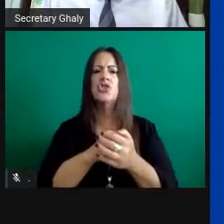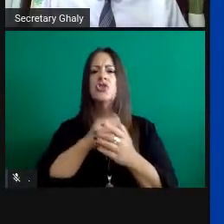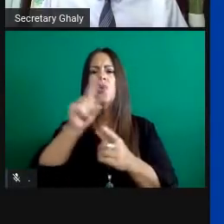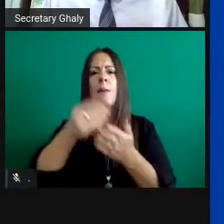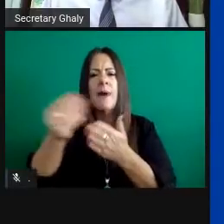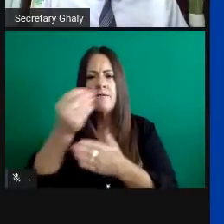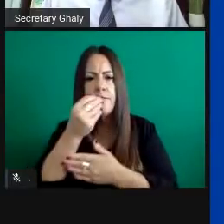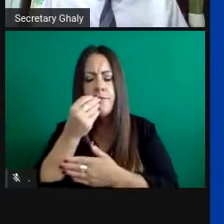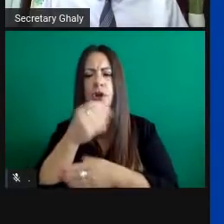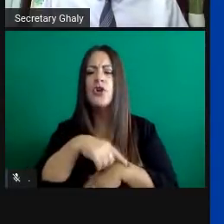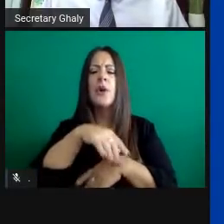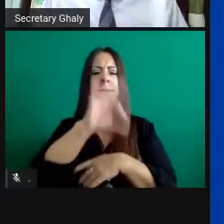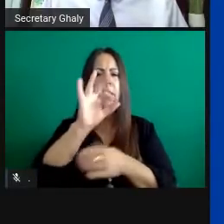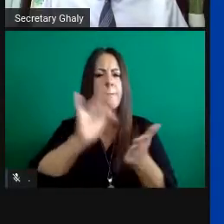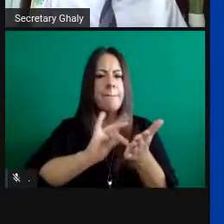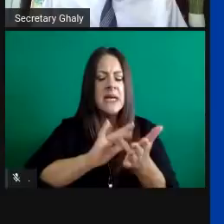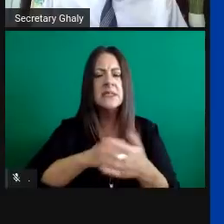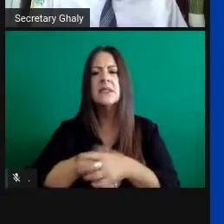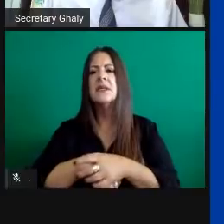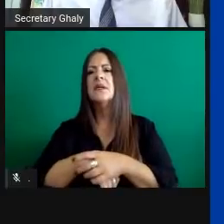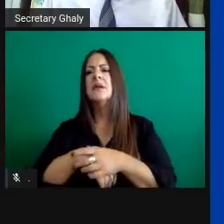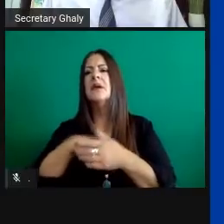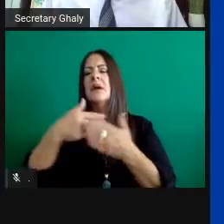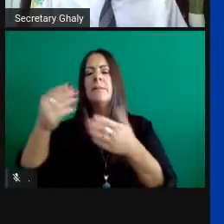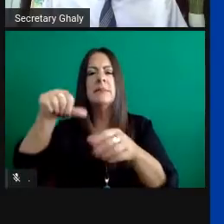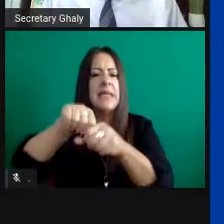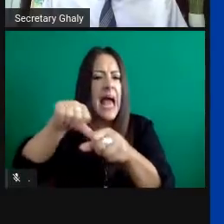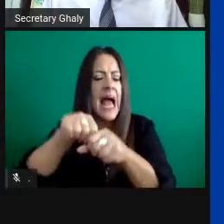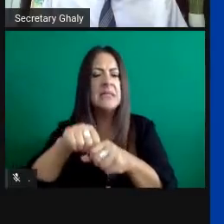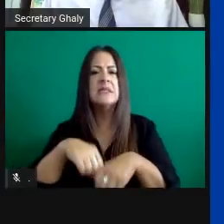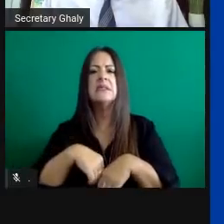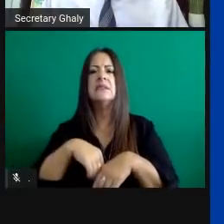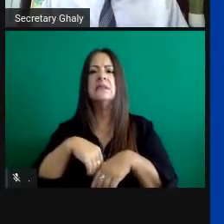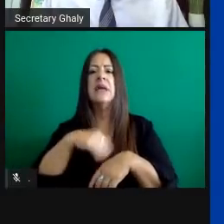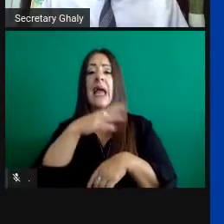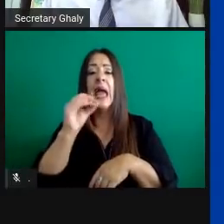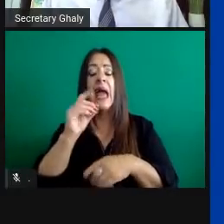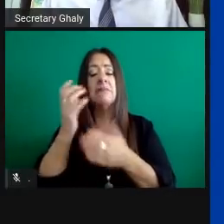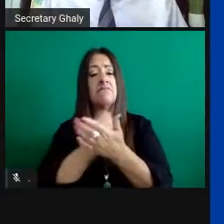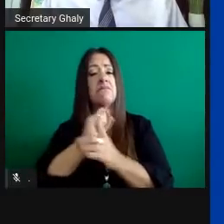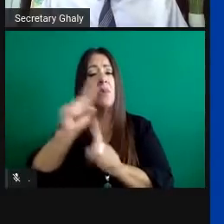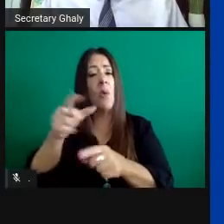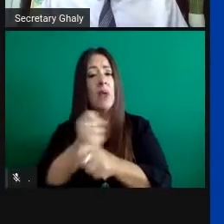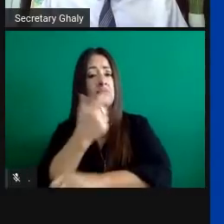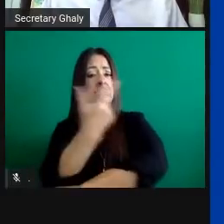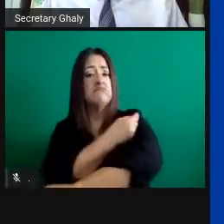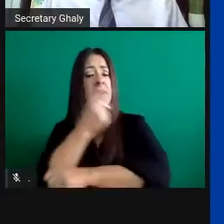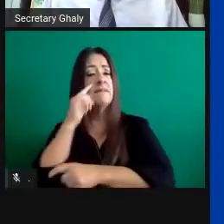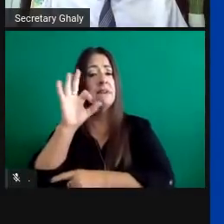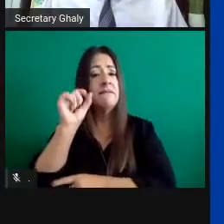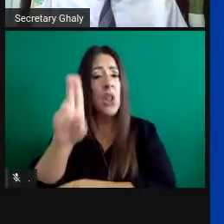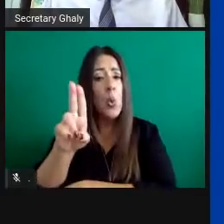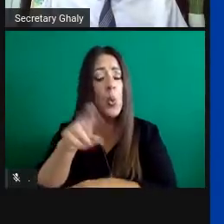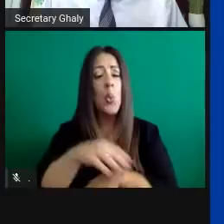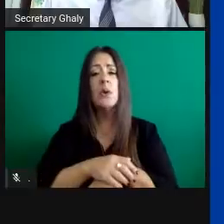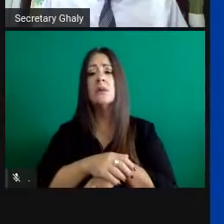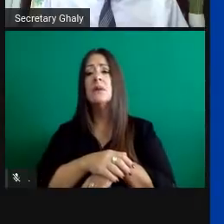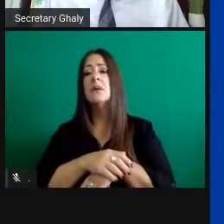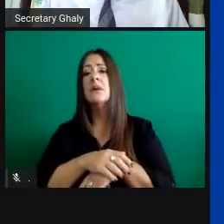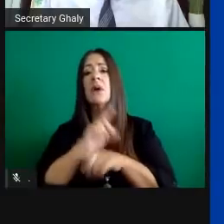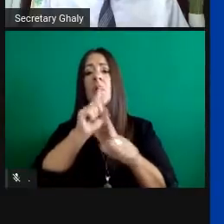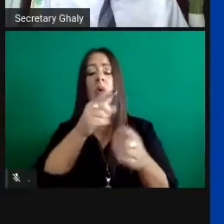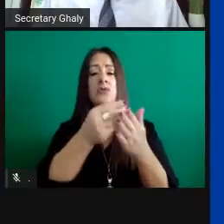up prescriptions, get a flu shot. Important to do that if you haven't already done it. Visit a local retailer or worship